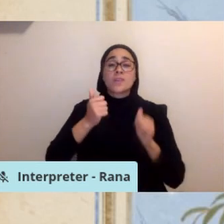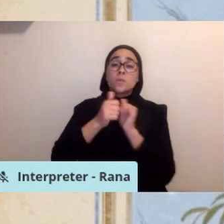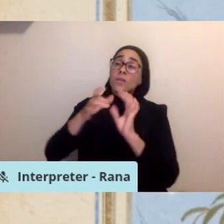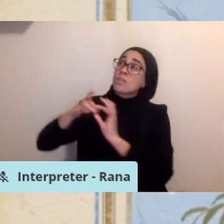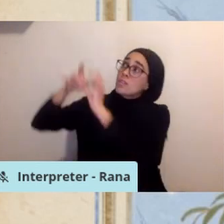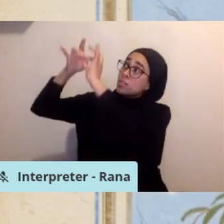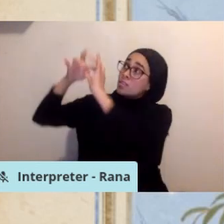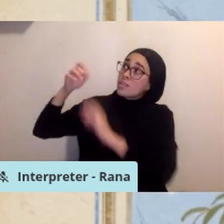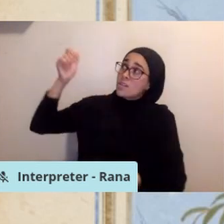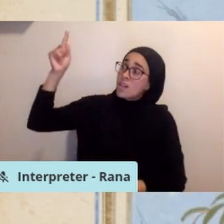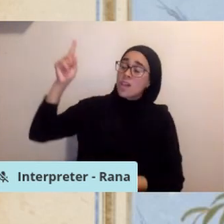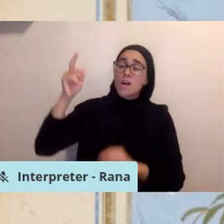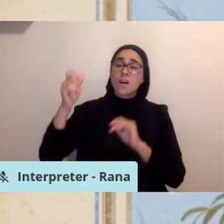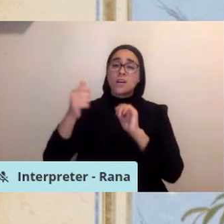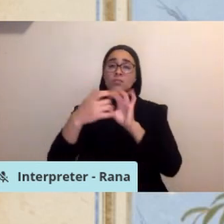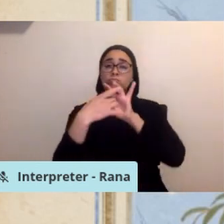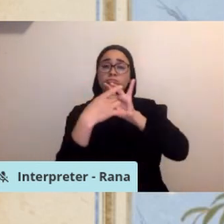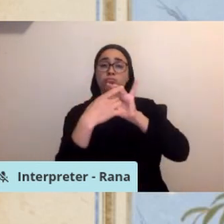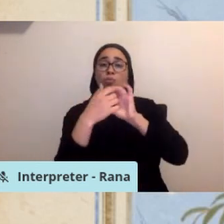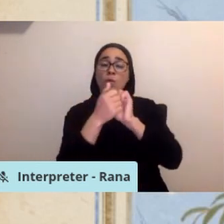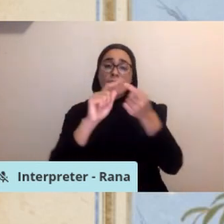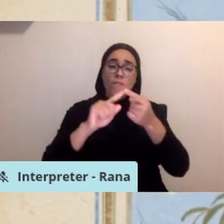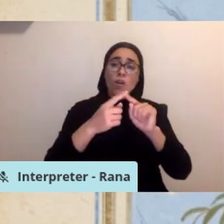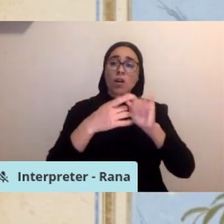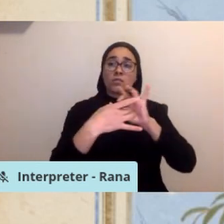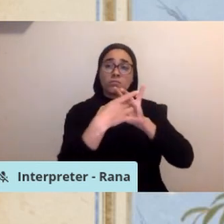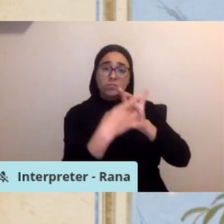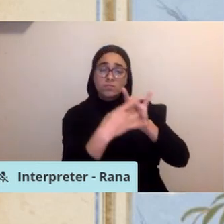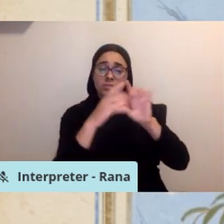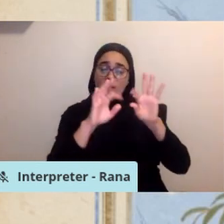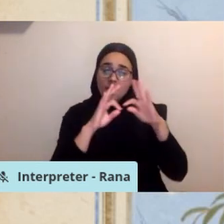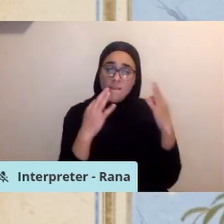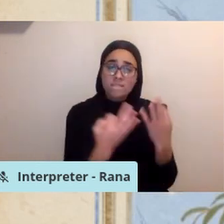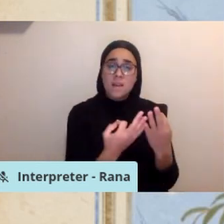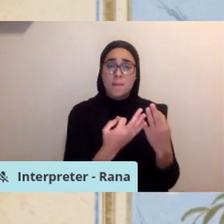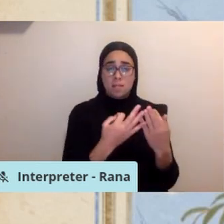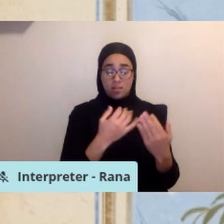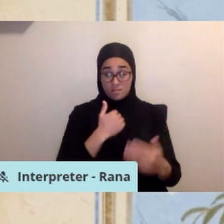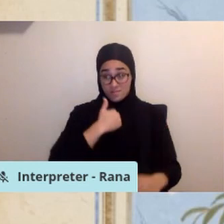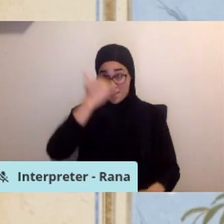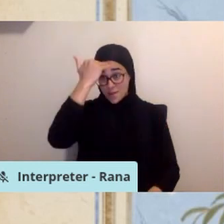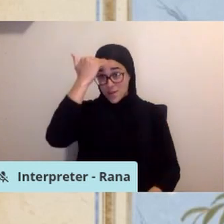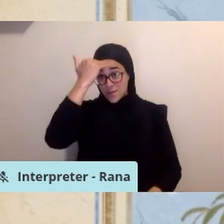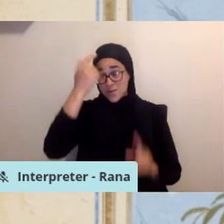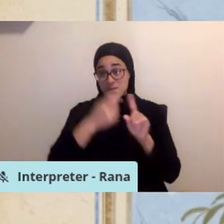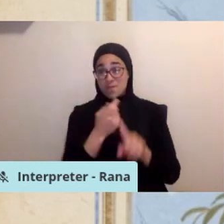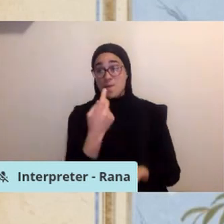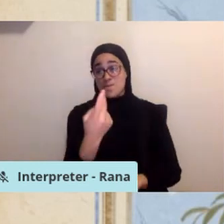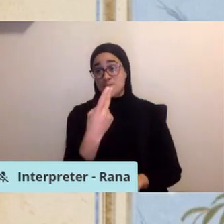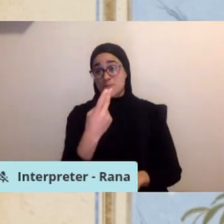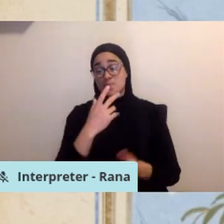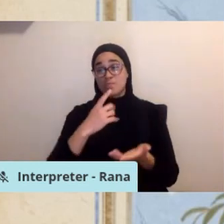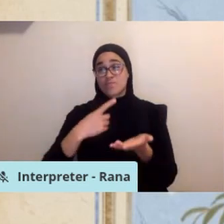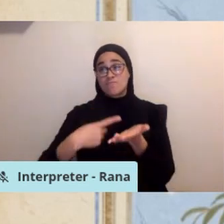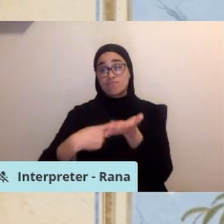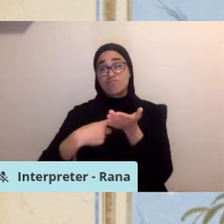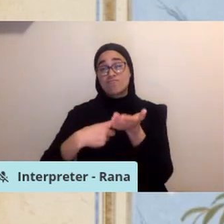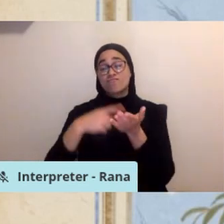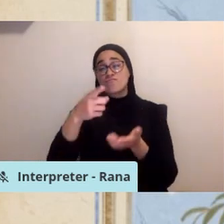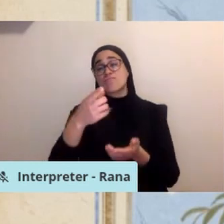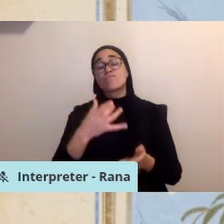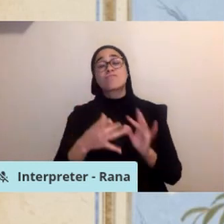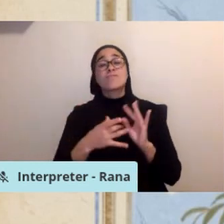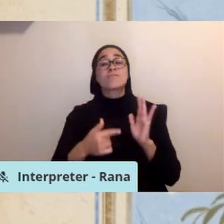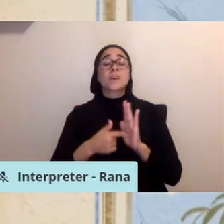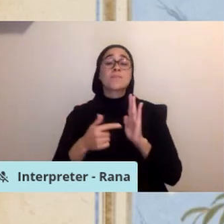through friends and family. And you develop rituals. I know from our other conversations that you take walks, you